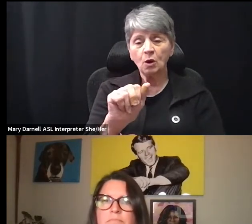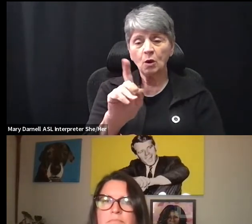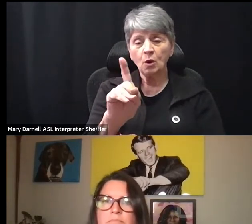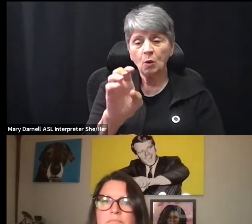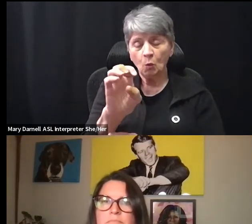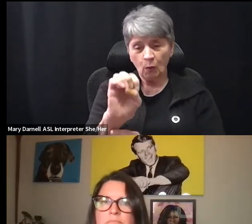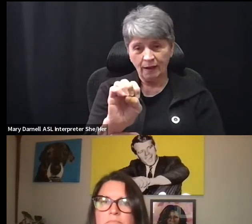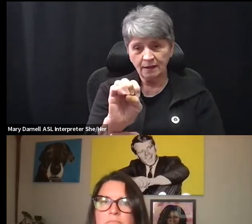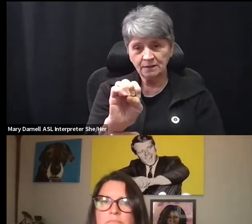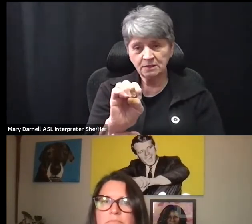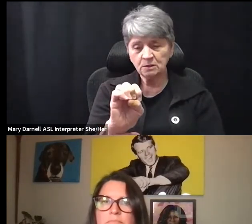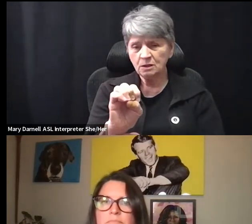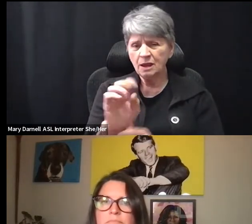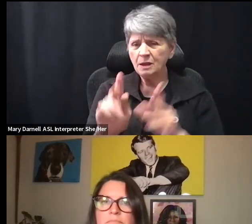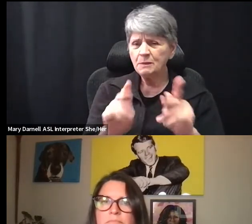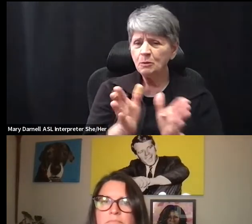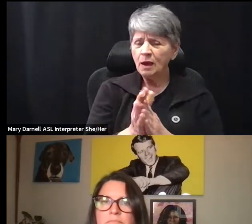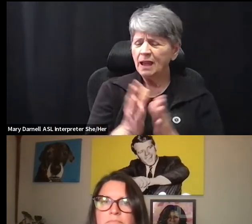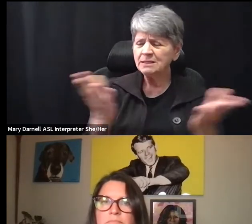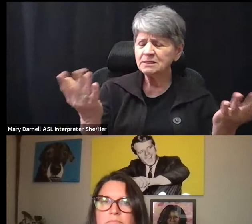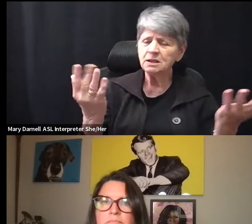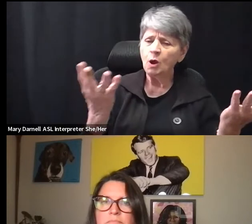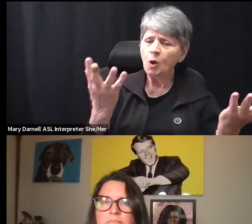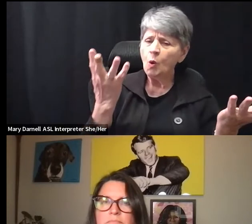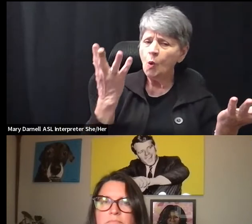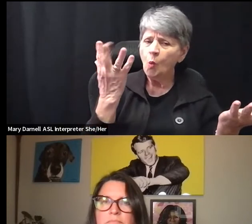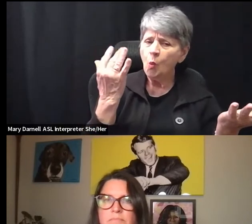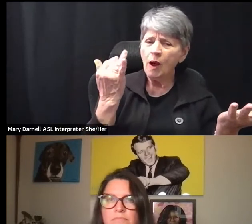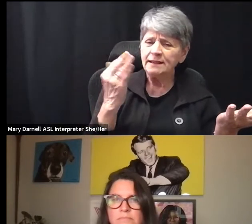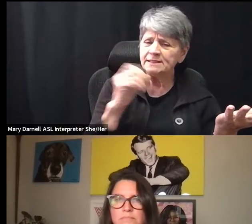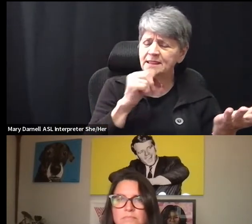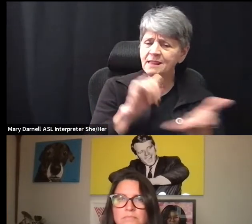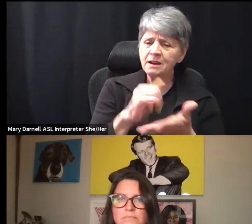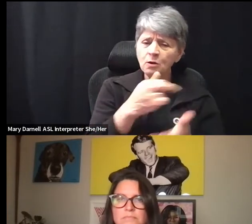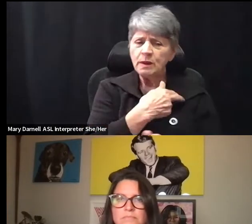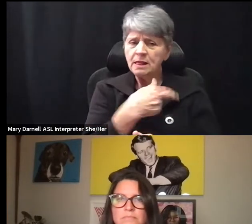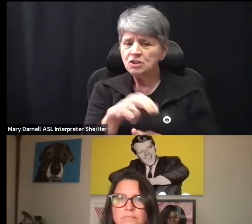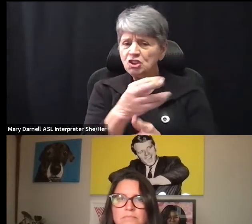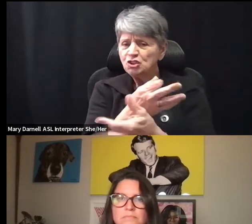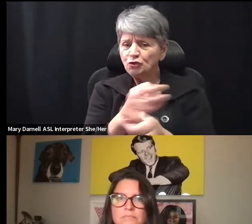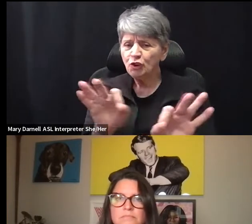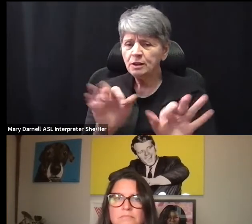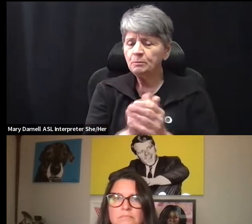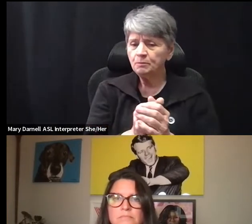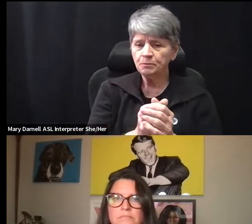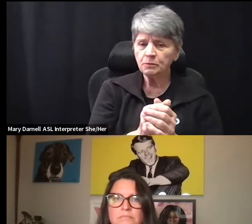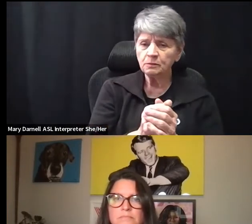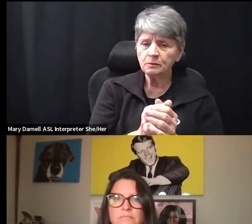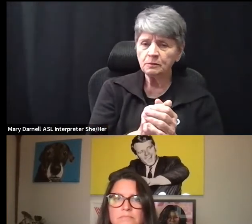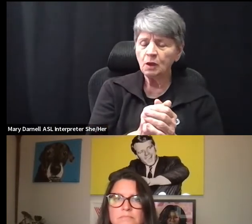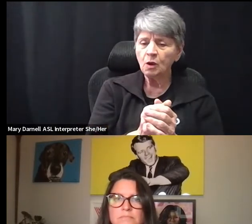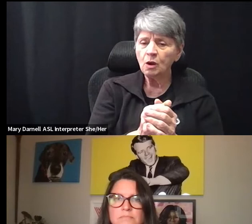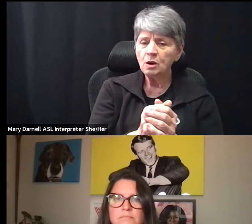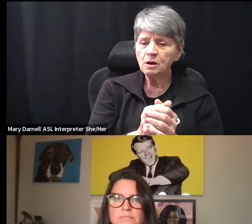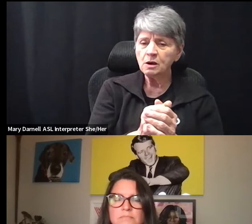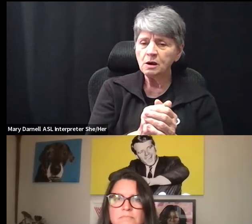asked, why isn't this a religious freedom issue? Why hasn't the court ruled on religious freedom and abortion?